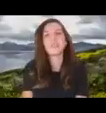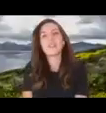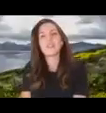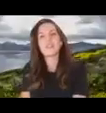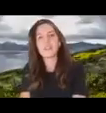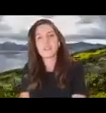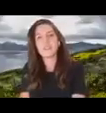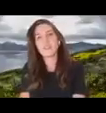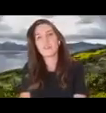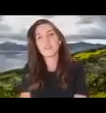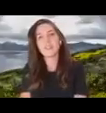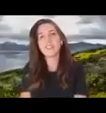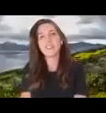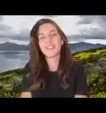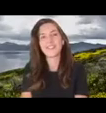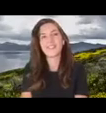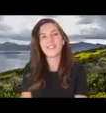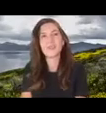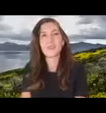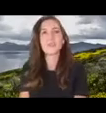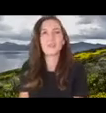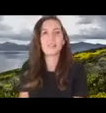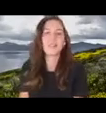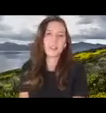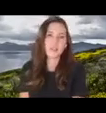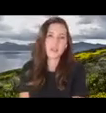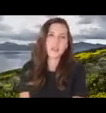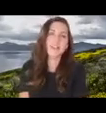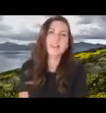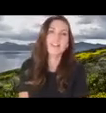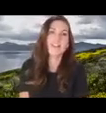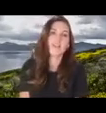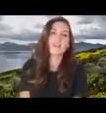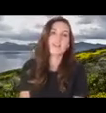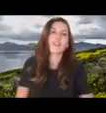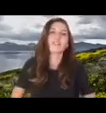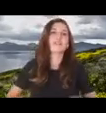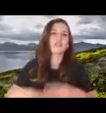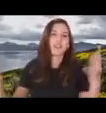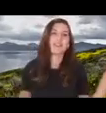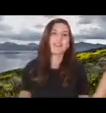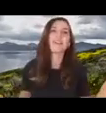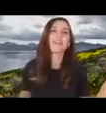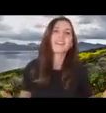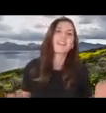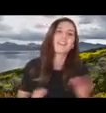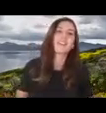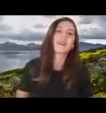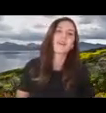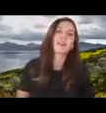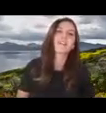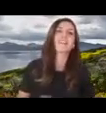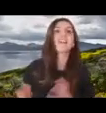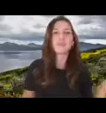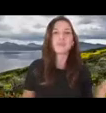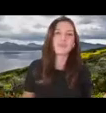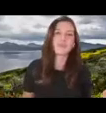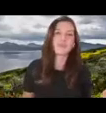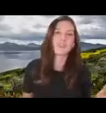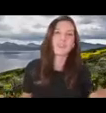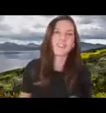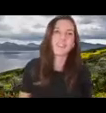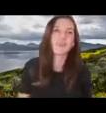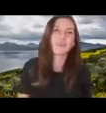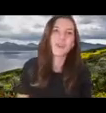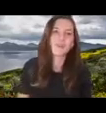Pak Riki for lending their expertise to this event. It really means a lot to us. And, you know, kind of terima kasih banyak dan selamat pagi to everyone who's